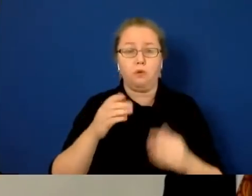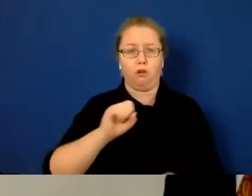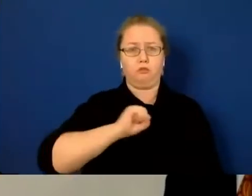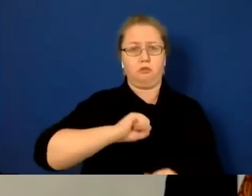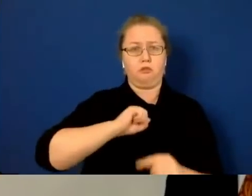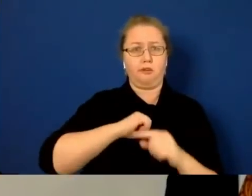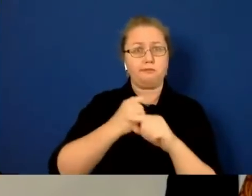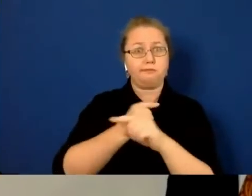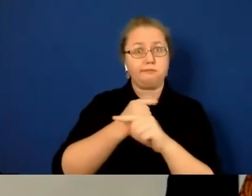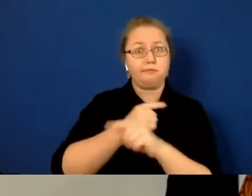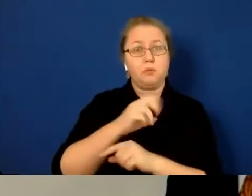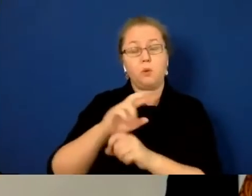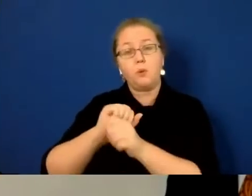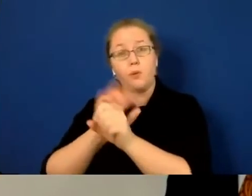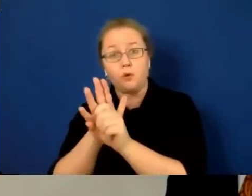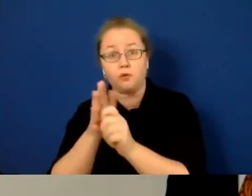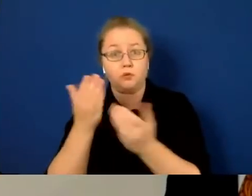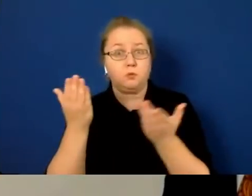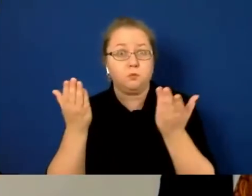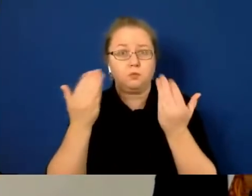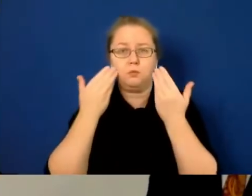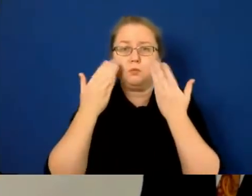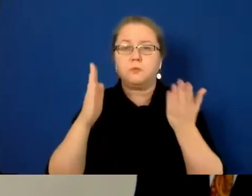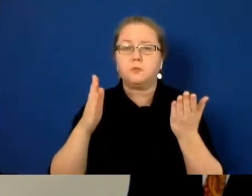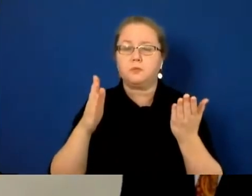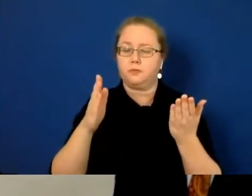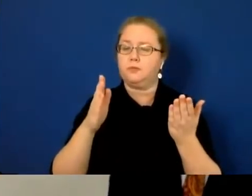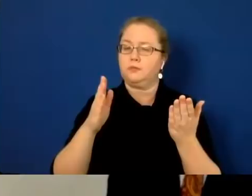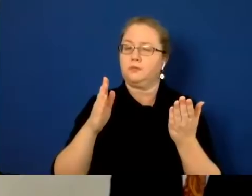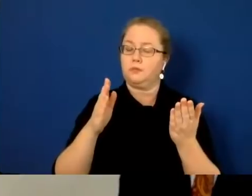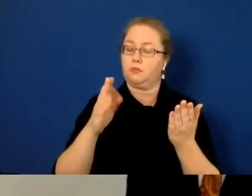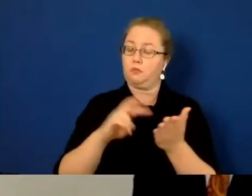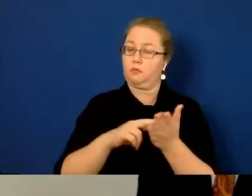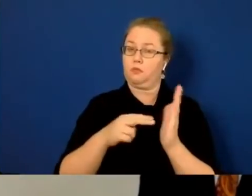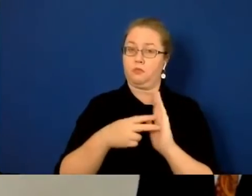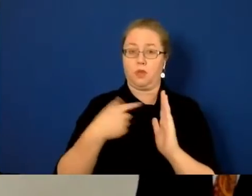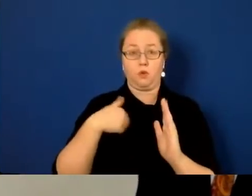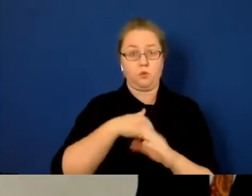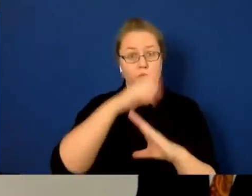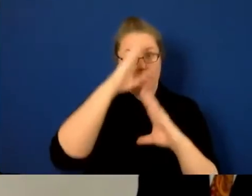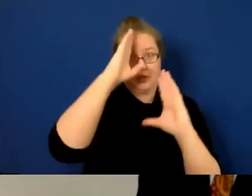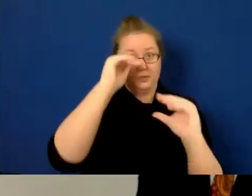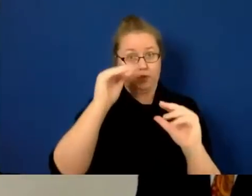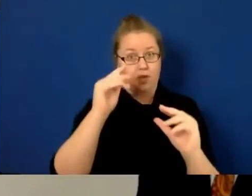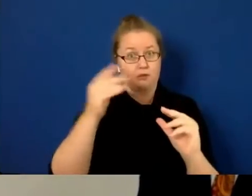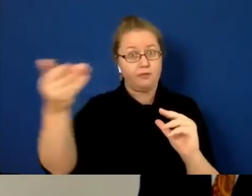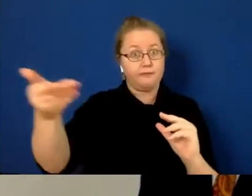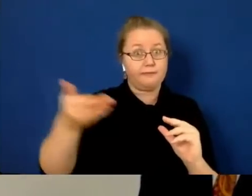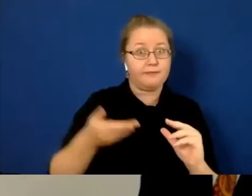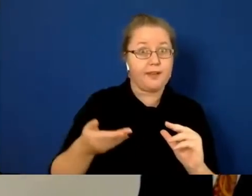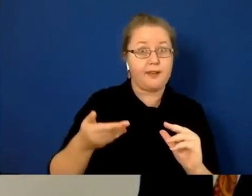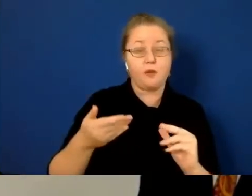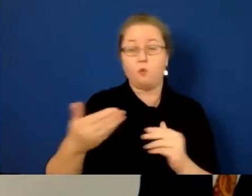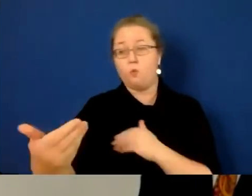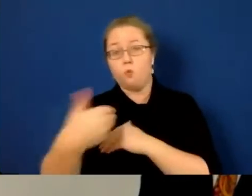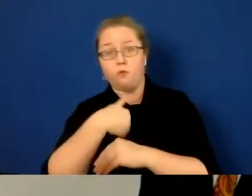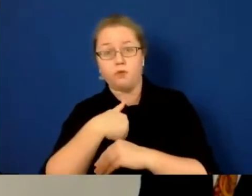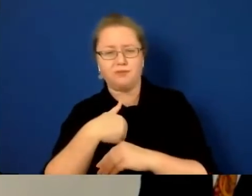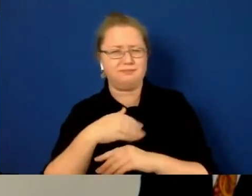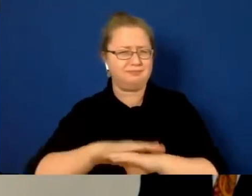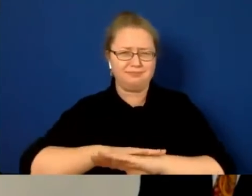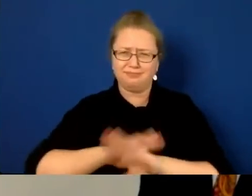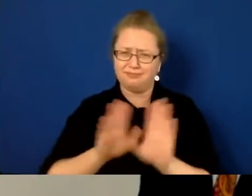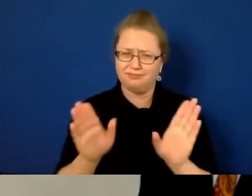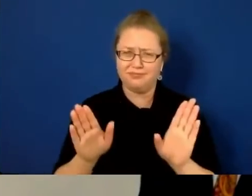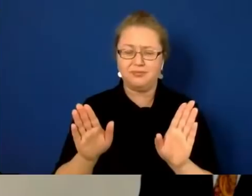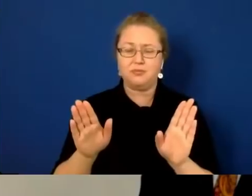the majority of the people in that event were infected. So now is a time where we need to pay attention to this. We know as we're going into